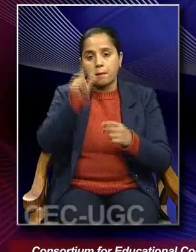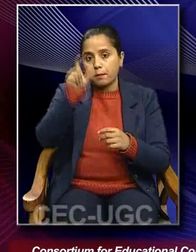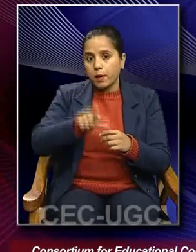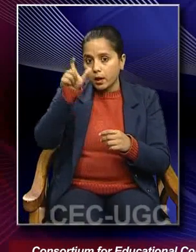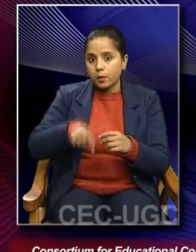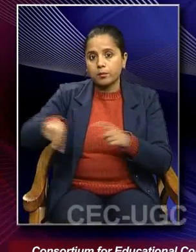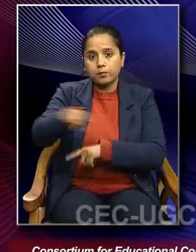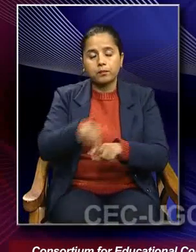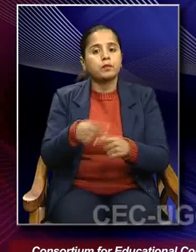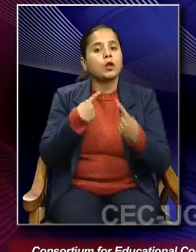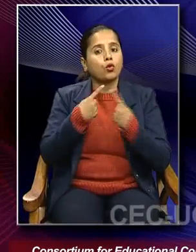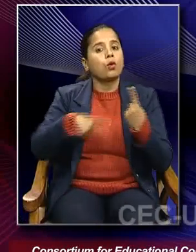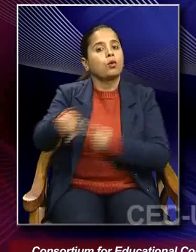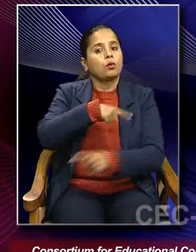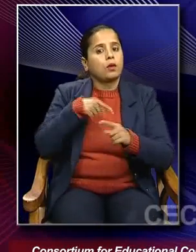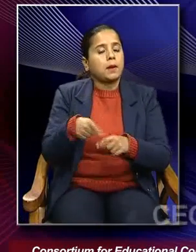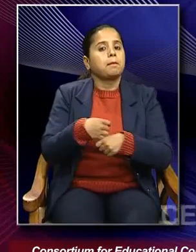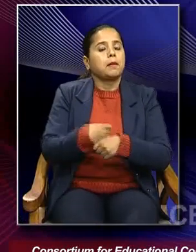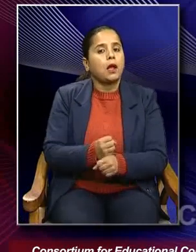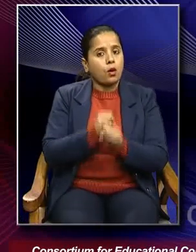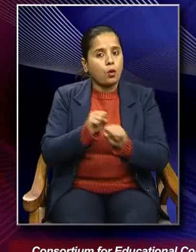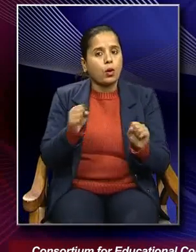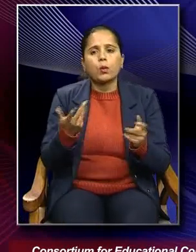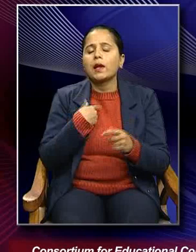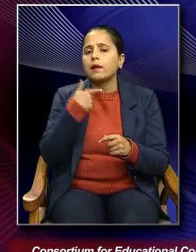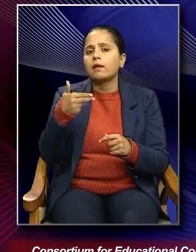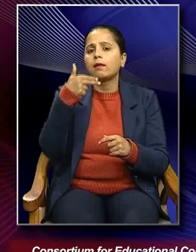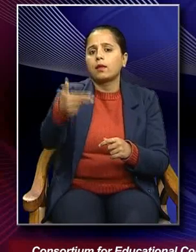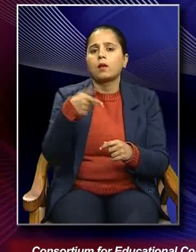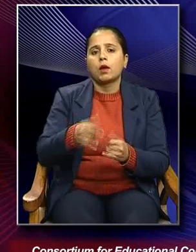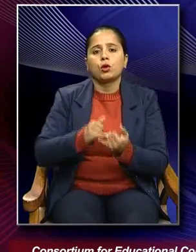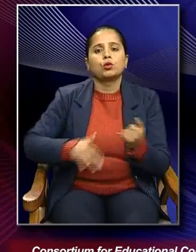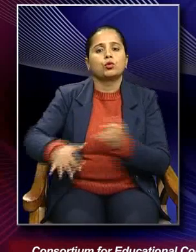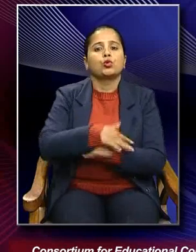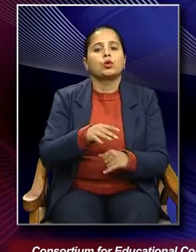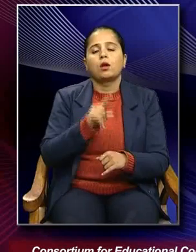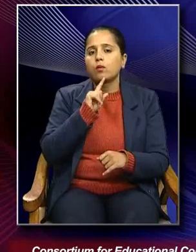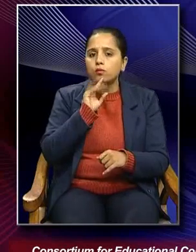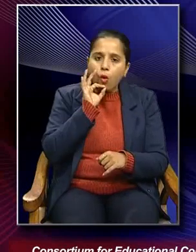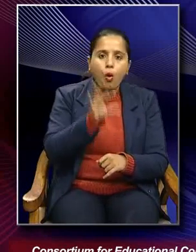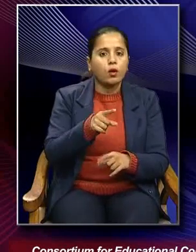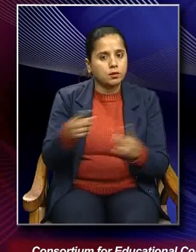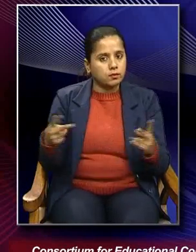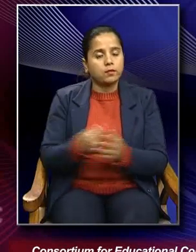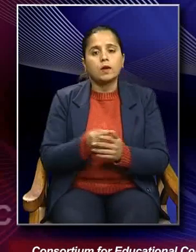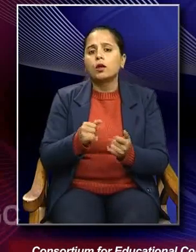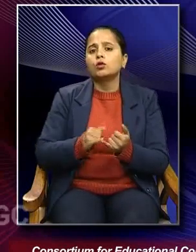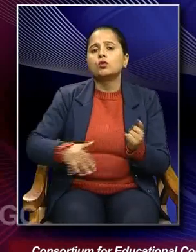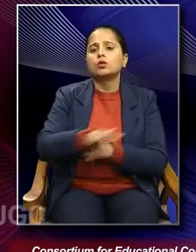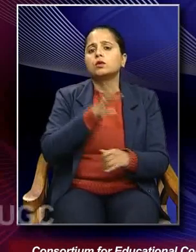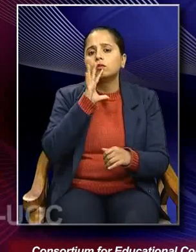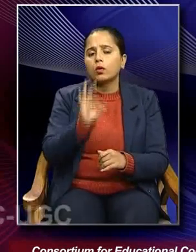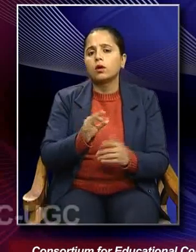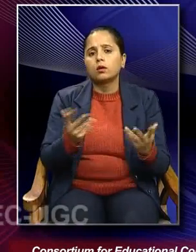individuals interact and create what we call a social order? How is social